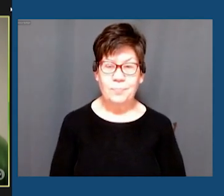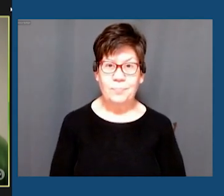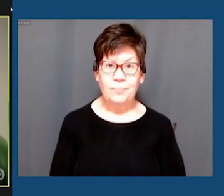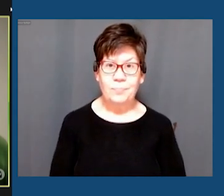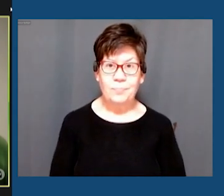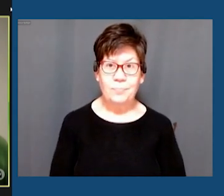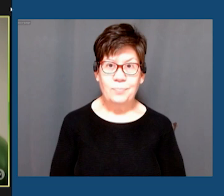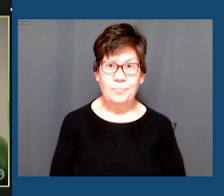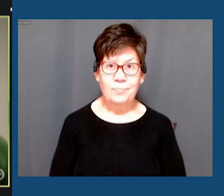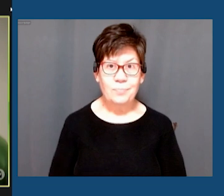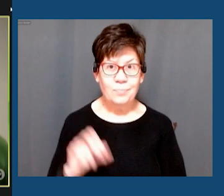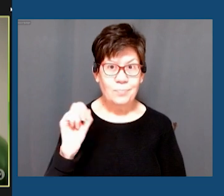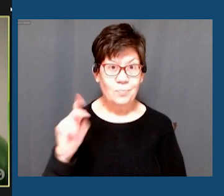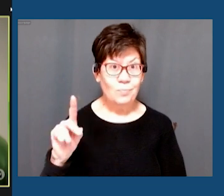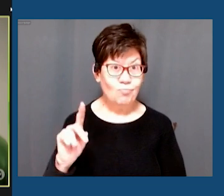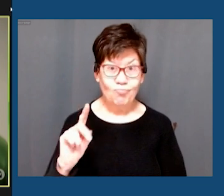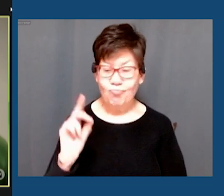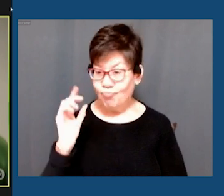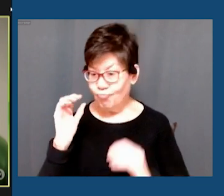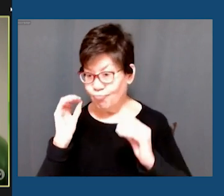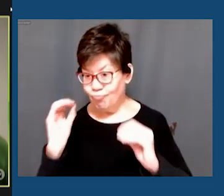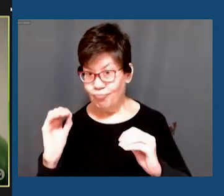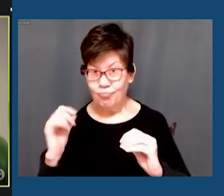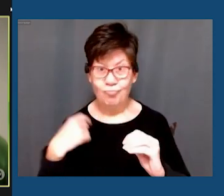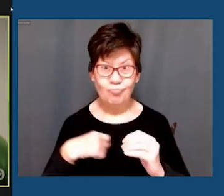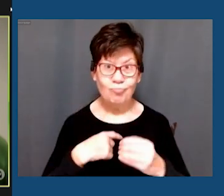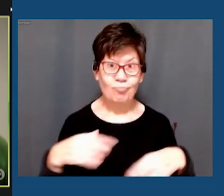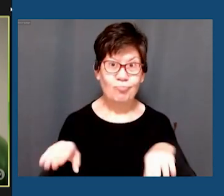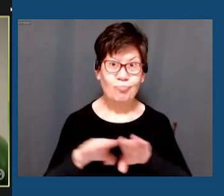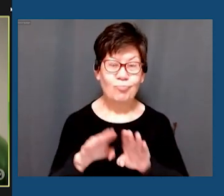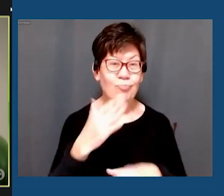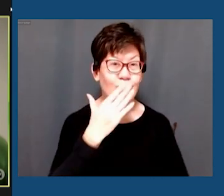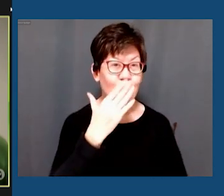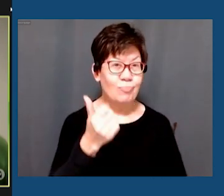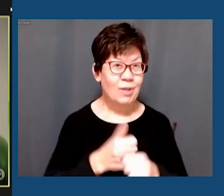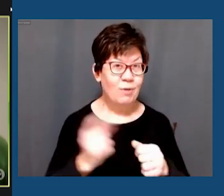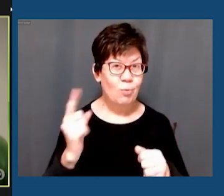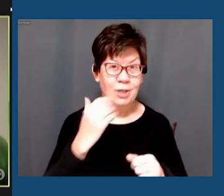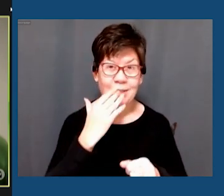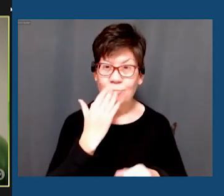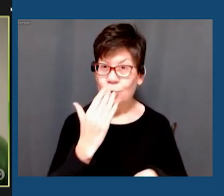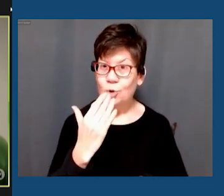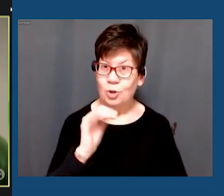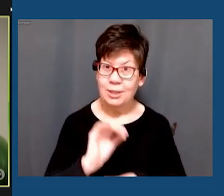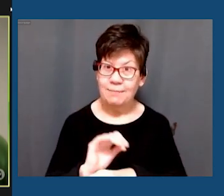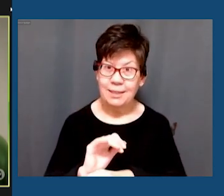Okay, seeing none, we will close this out. Thank you very much, everyone. Have a great evening. Thank you all. Thank you.